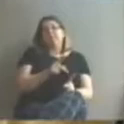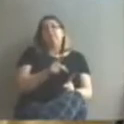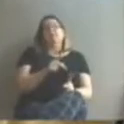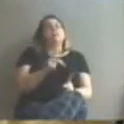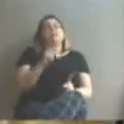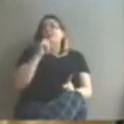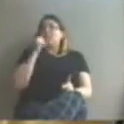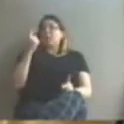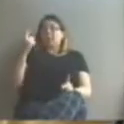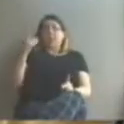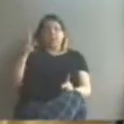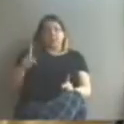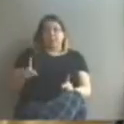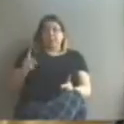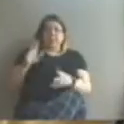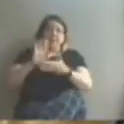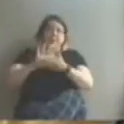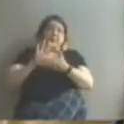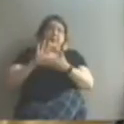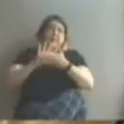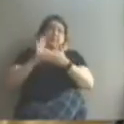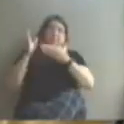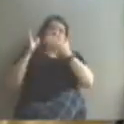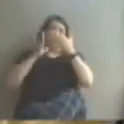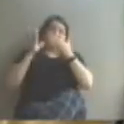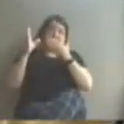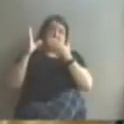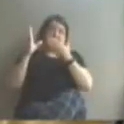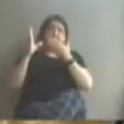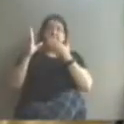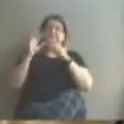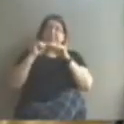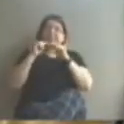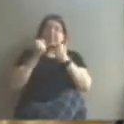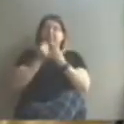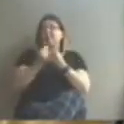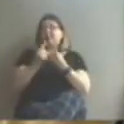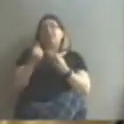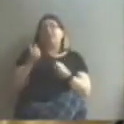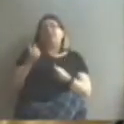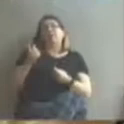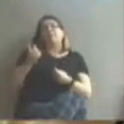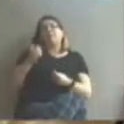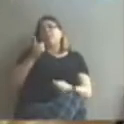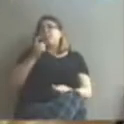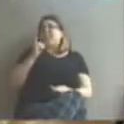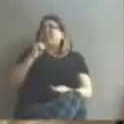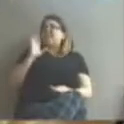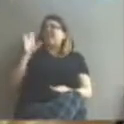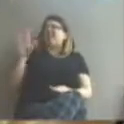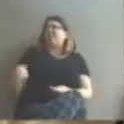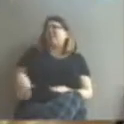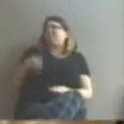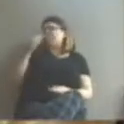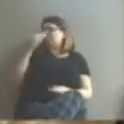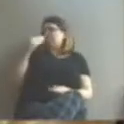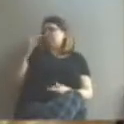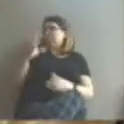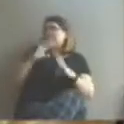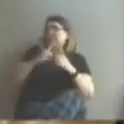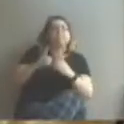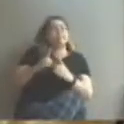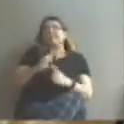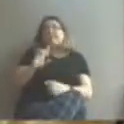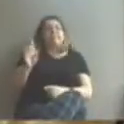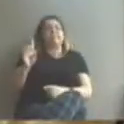There's not a member on the academic services team who does not want the district to be successful. The goal is to help strengthen